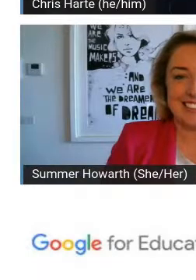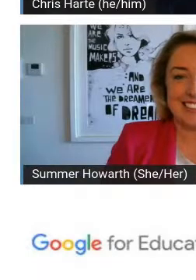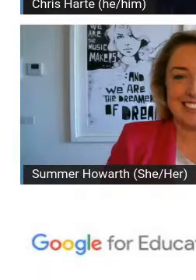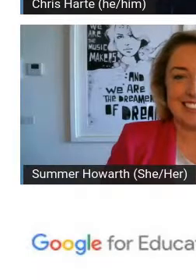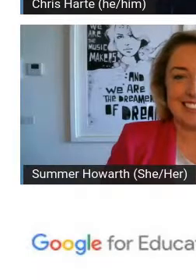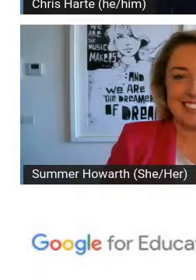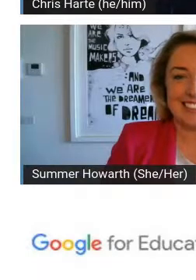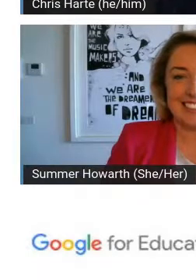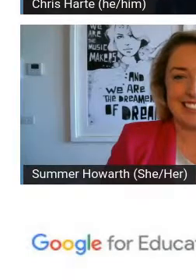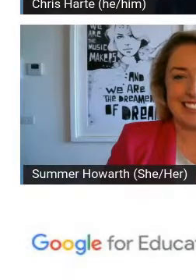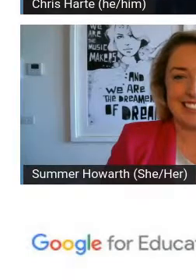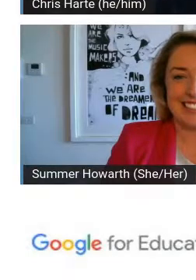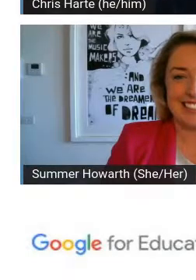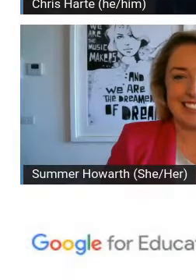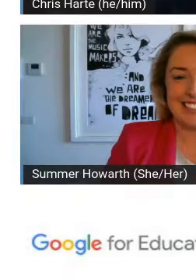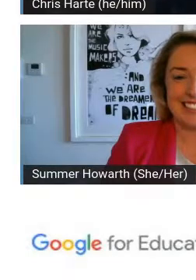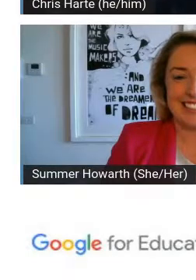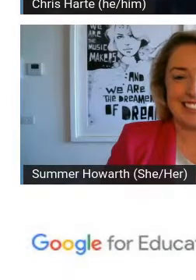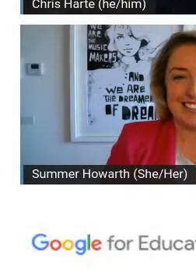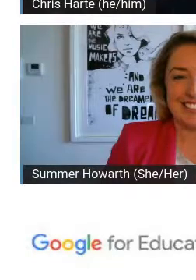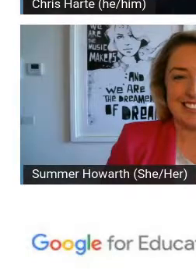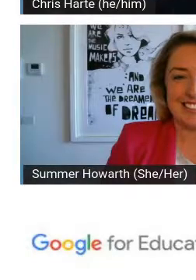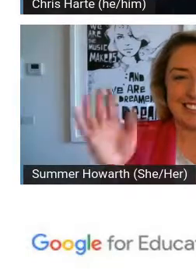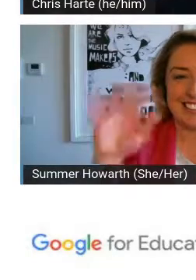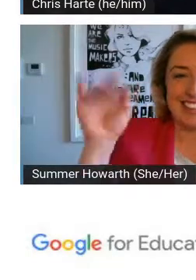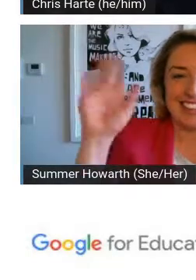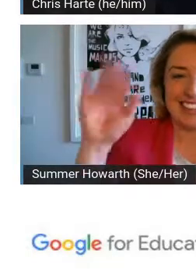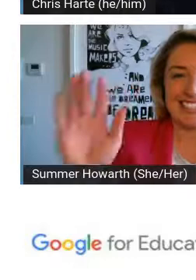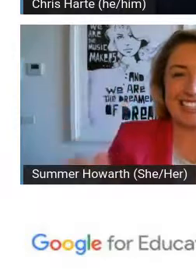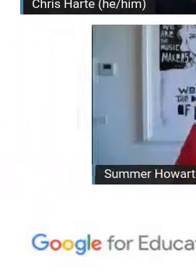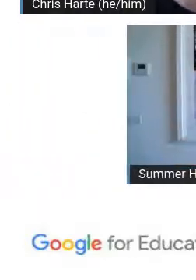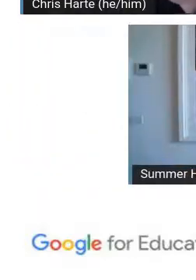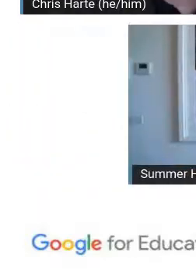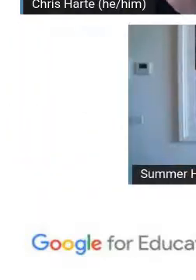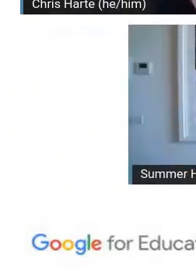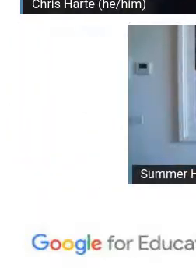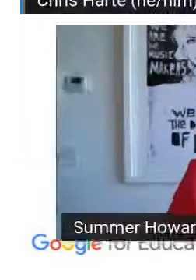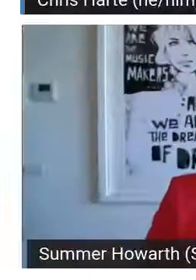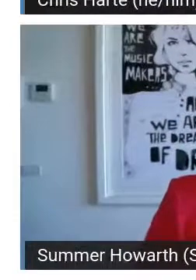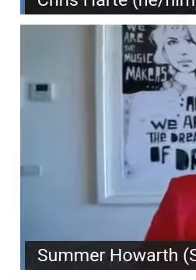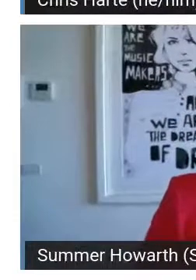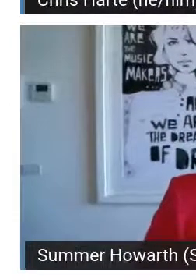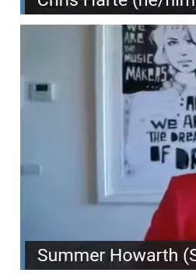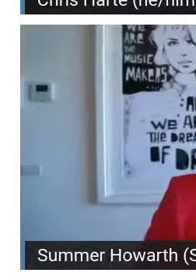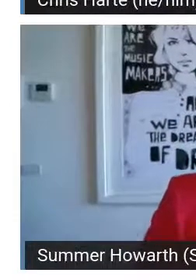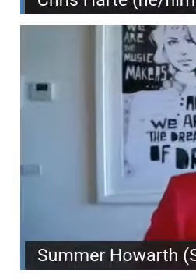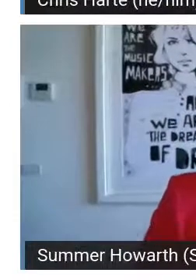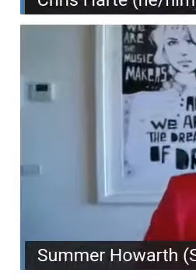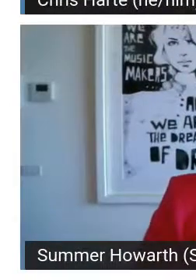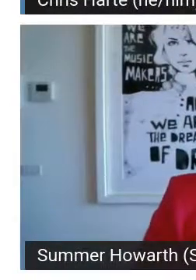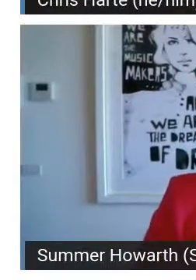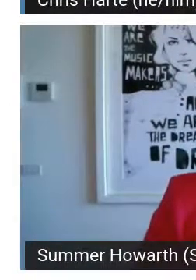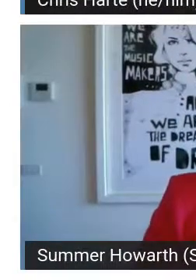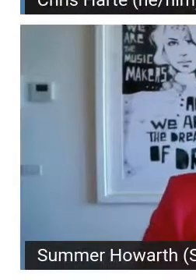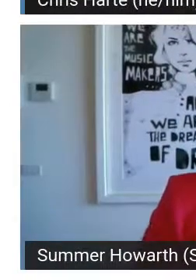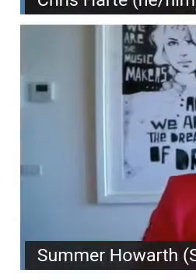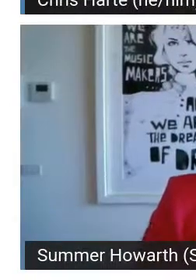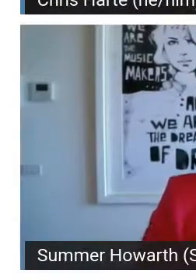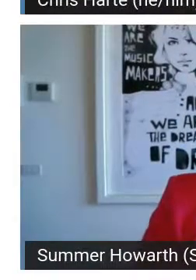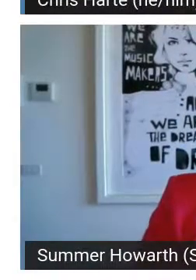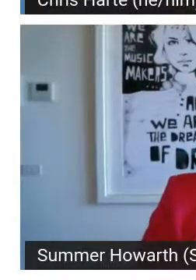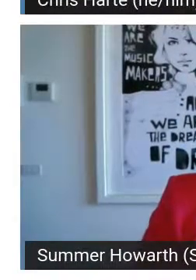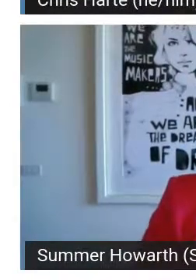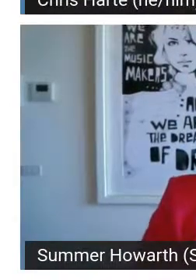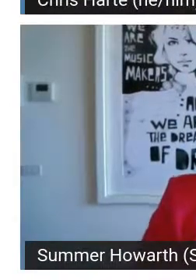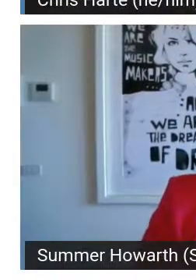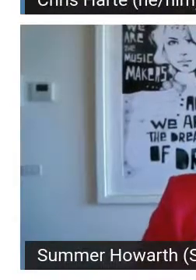of learning. Thanks again to everyone. Cool. Nice work, team. Kimberly. Thanks, Steve. Thanks, Kimberly. Thanks, Steve. All right. I'm glad we